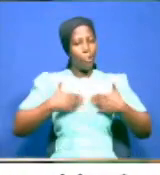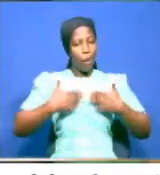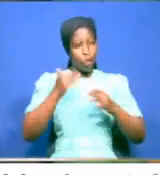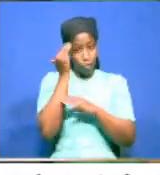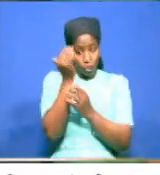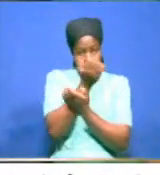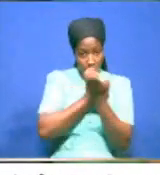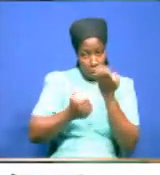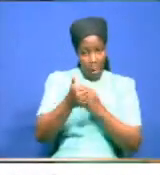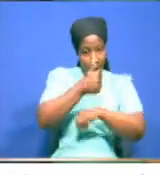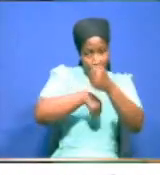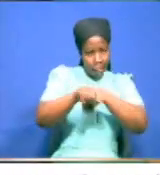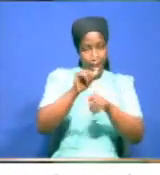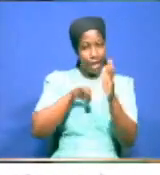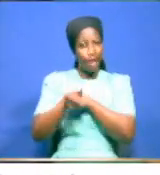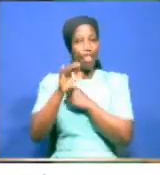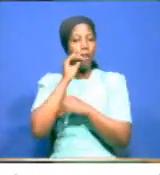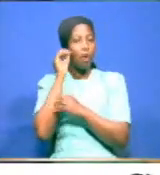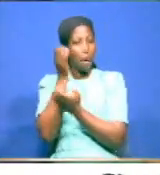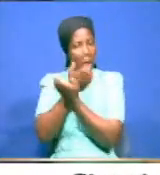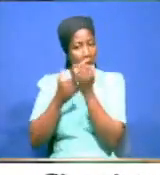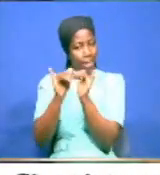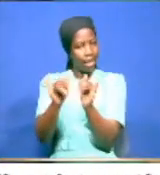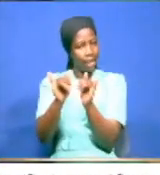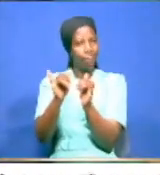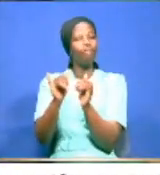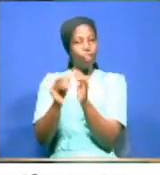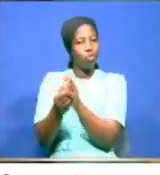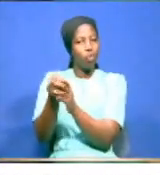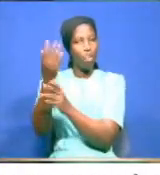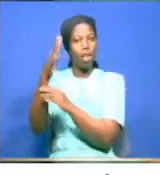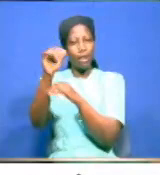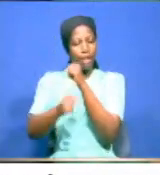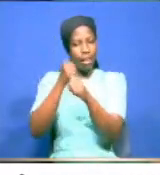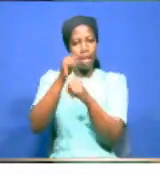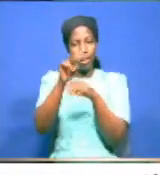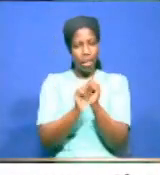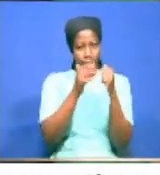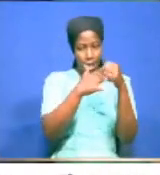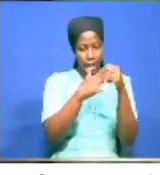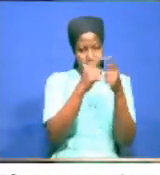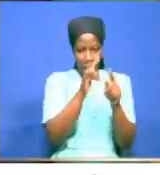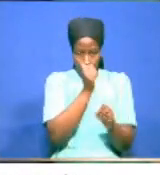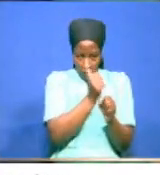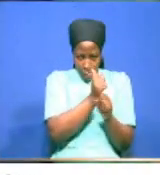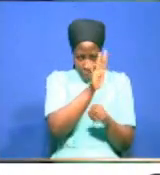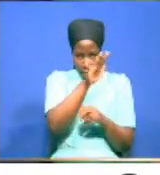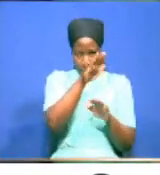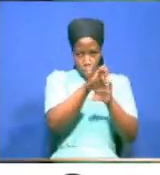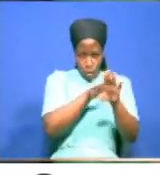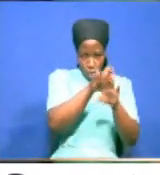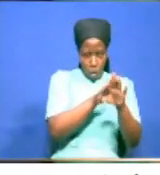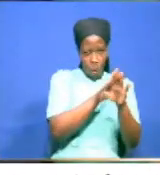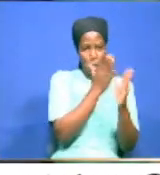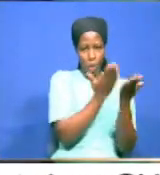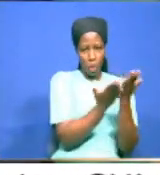the domestic economy remained vibrant in 2019, though the performance slower relative to